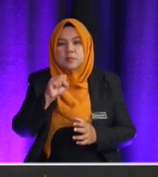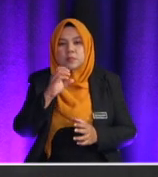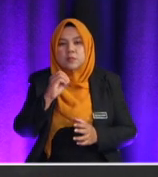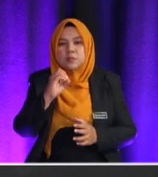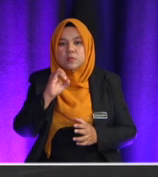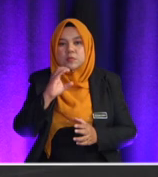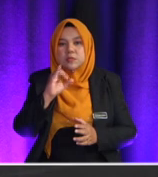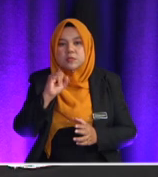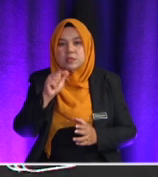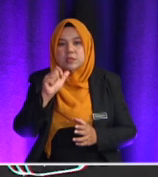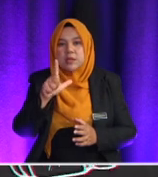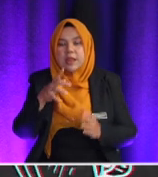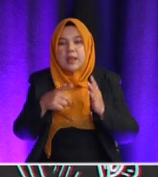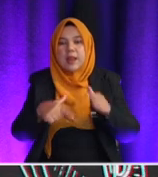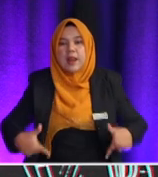Social life. Social